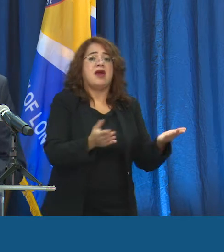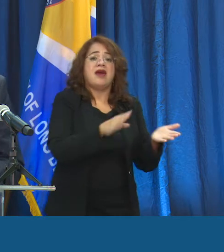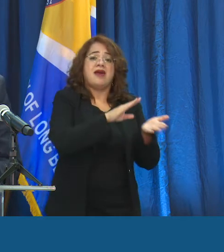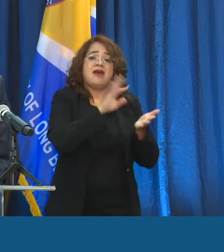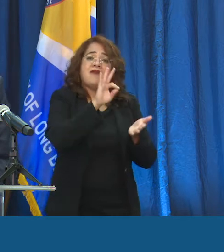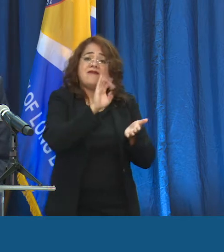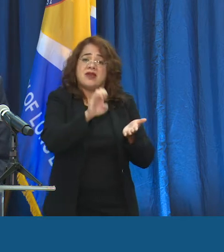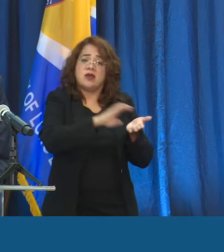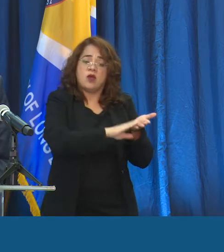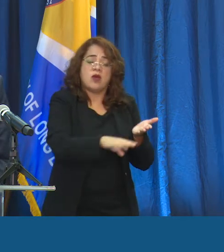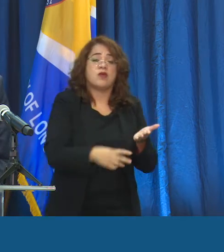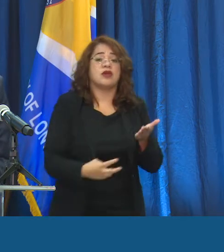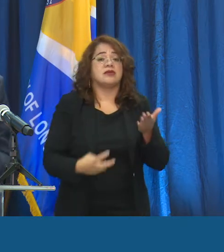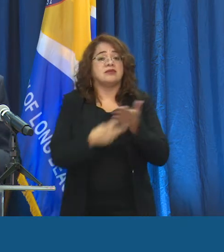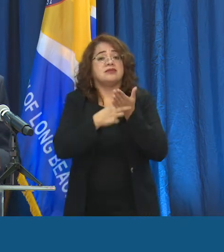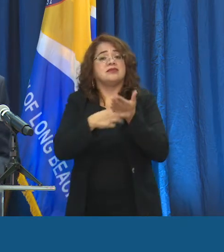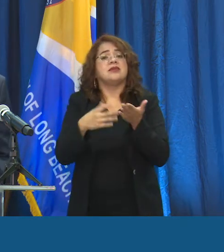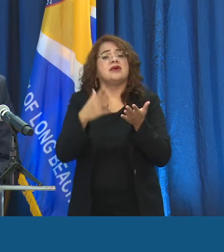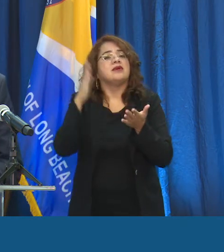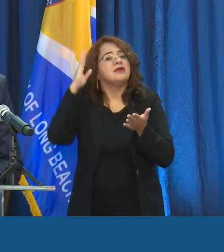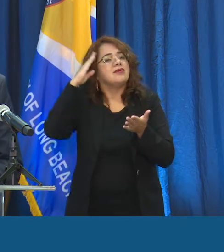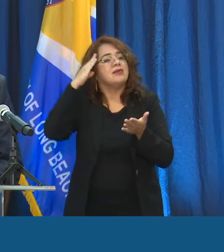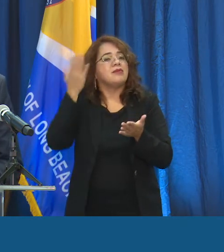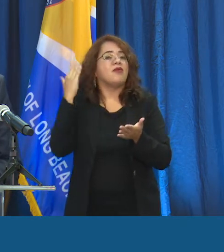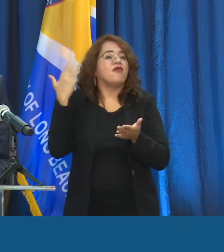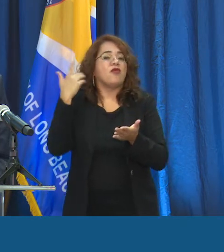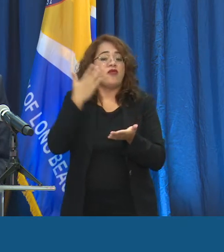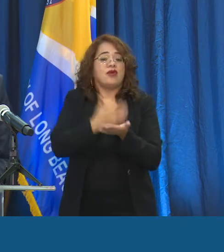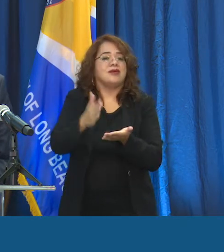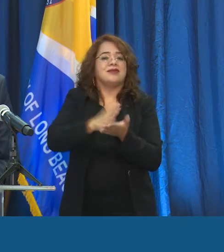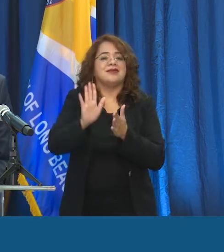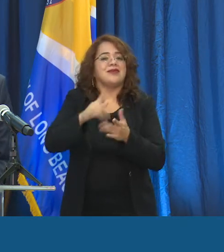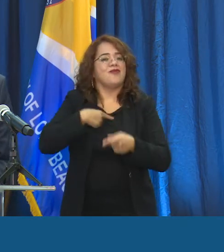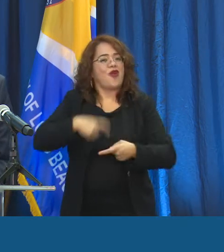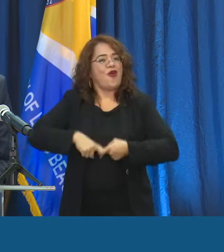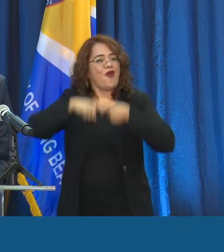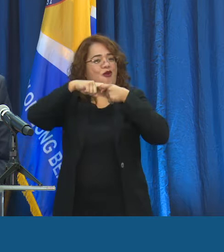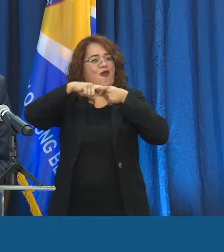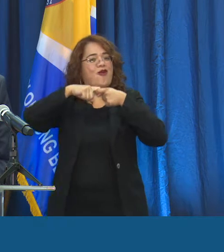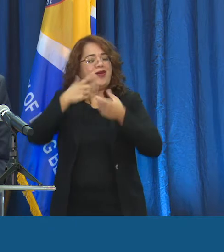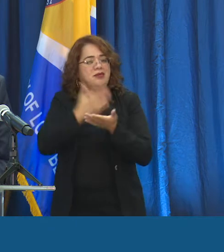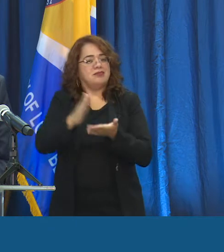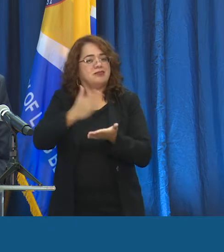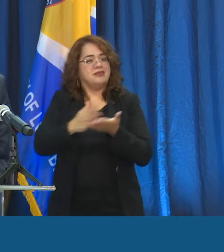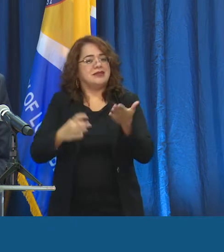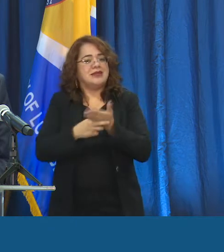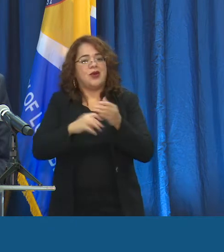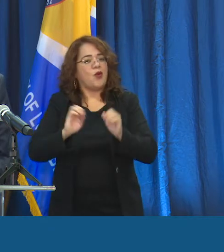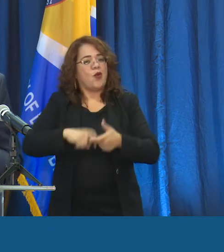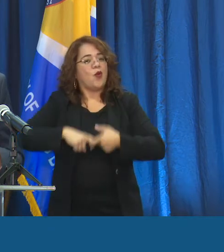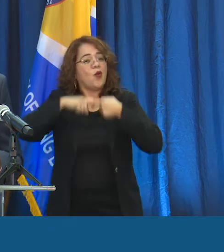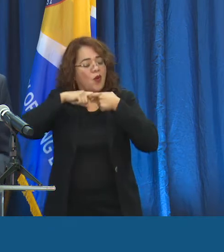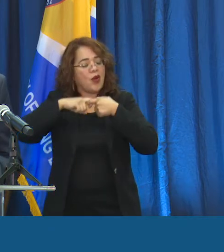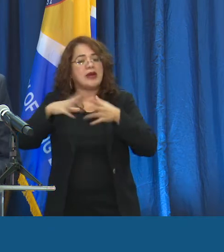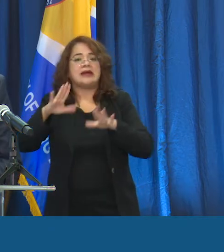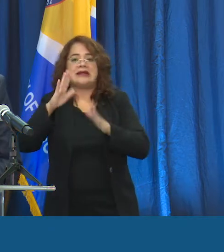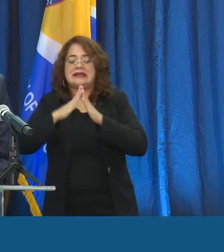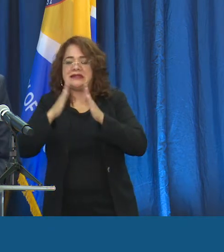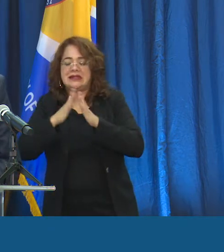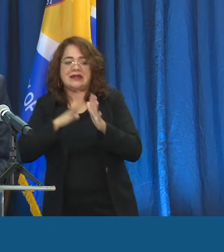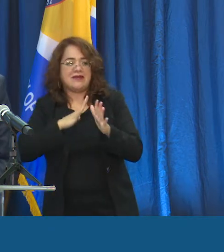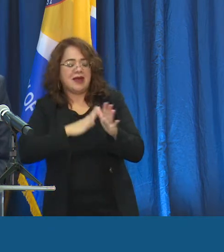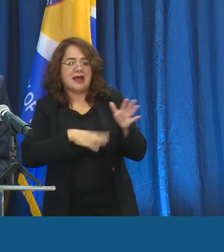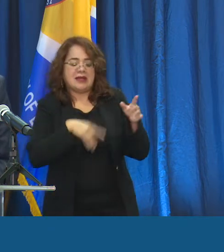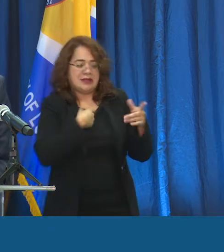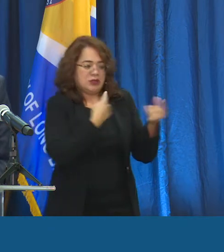and suspending street sweeping, but that's also had adverse impacts on the city as well that we've had to manage. There's been some